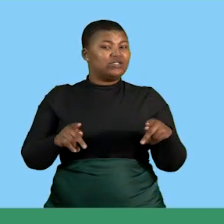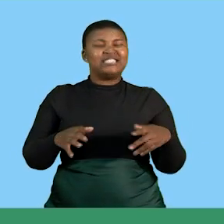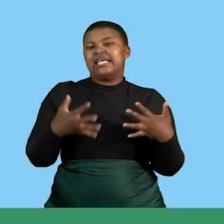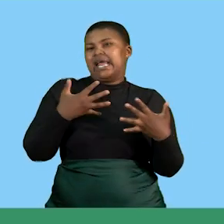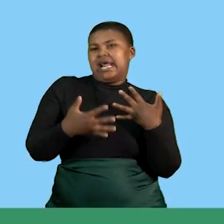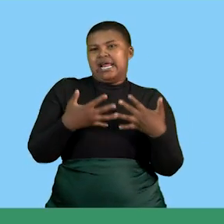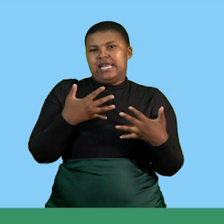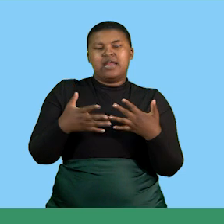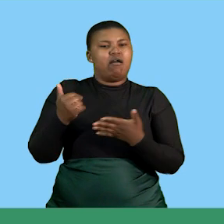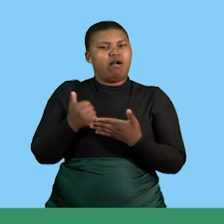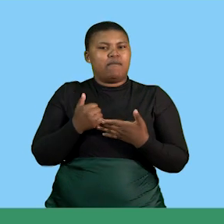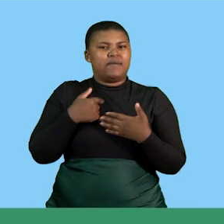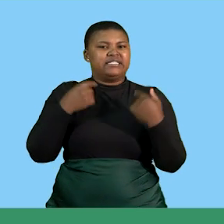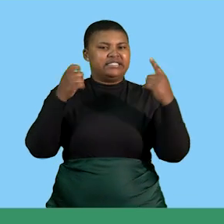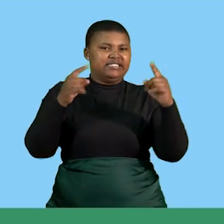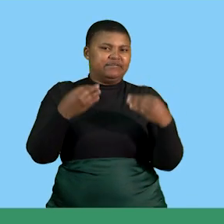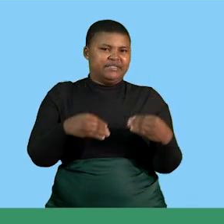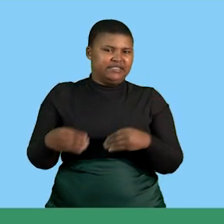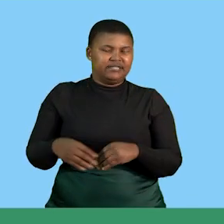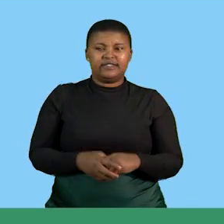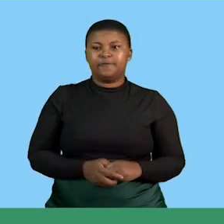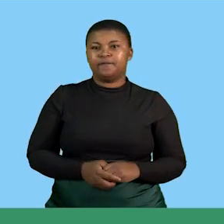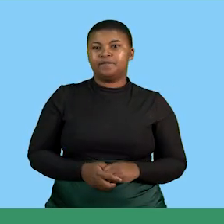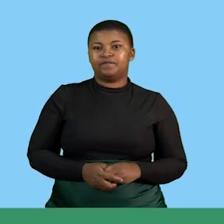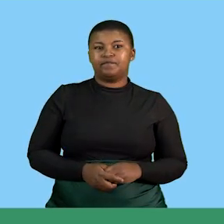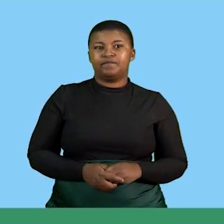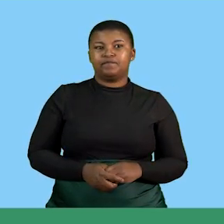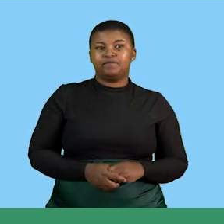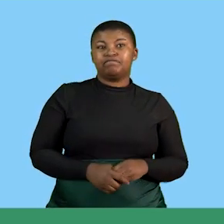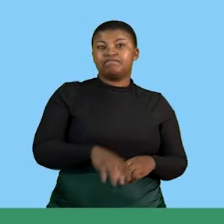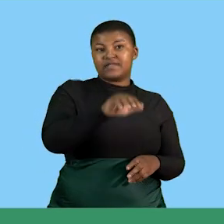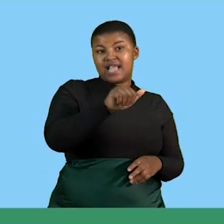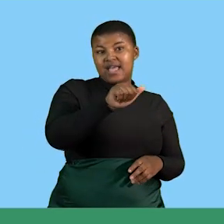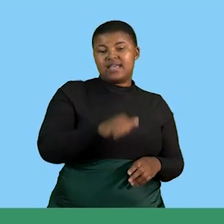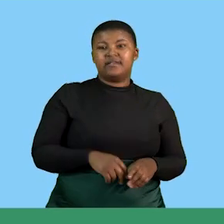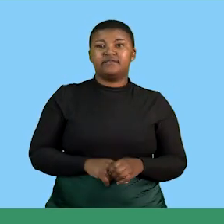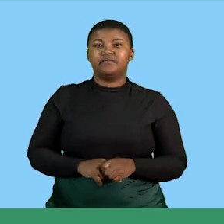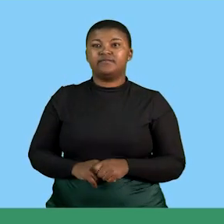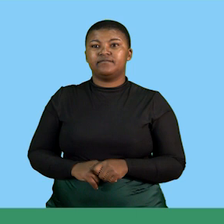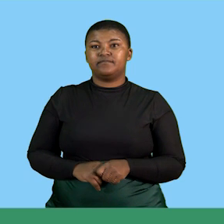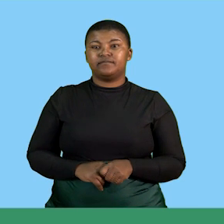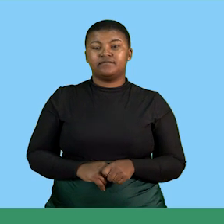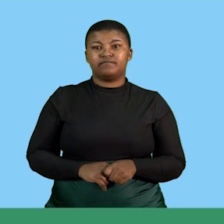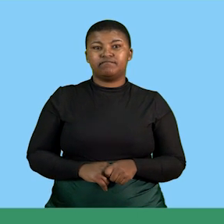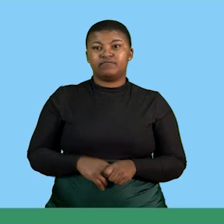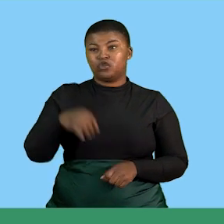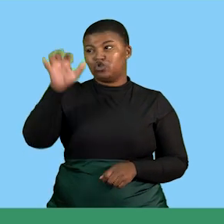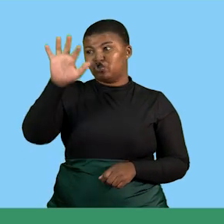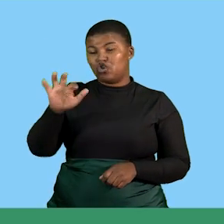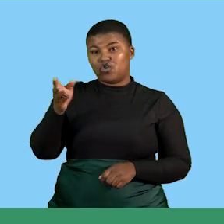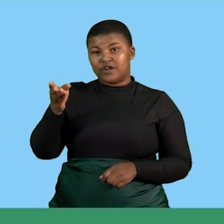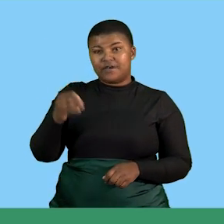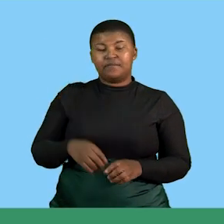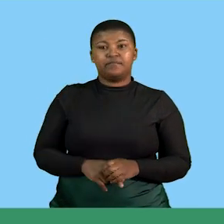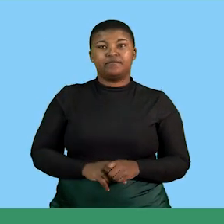anything that will help us to succeed in our business. So for question A with the 2 threats, let's go to our scenario